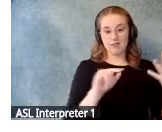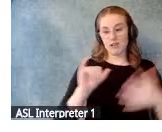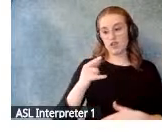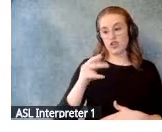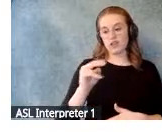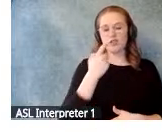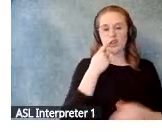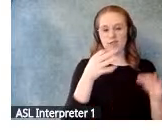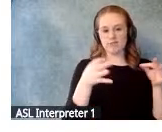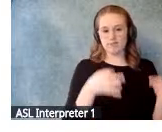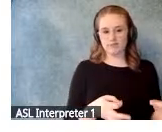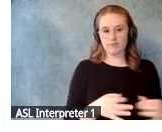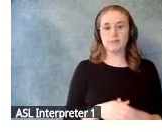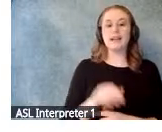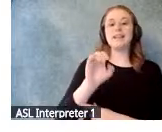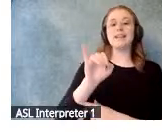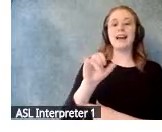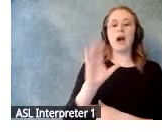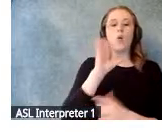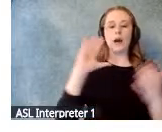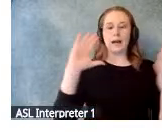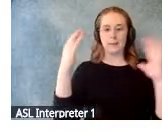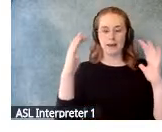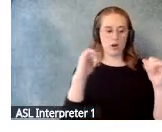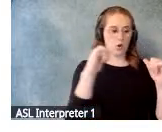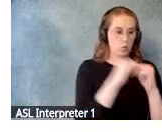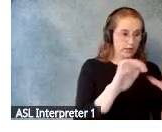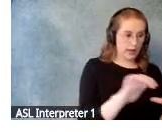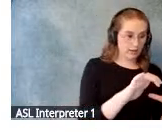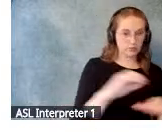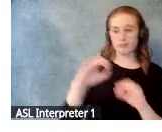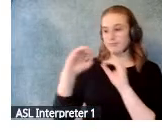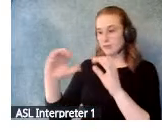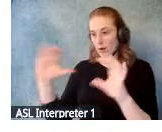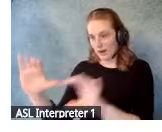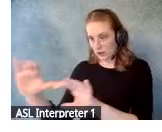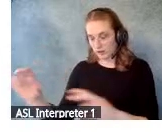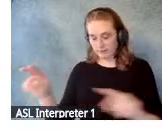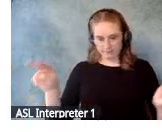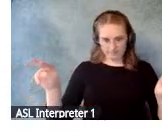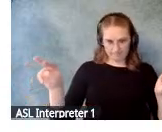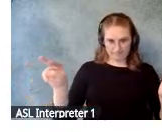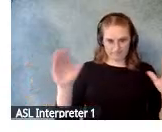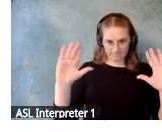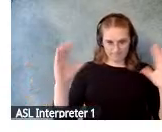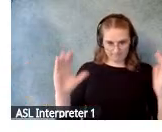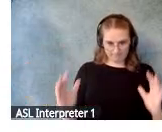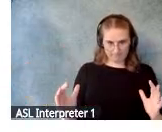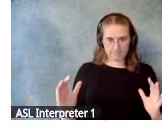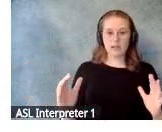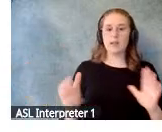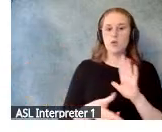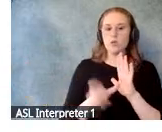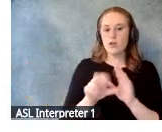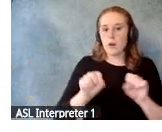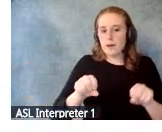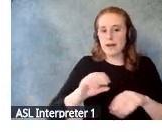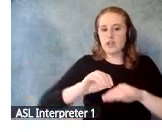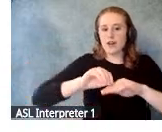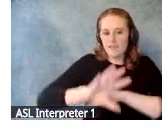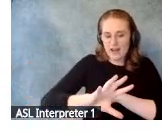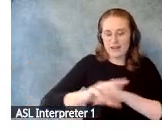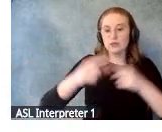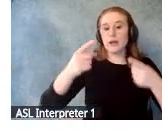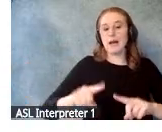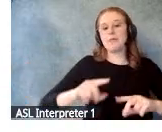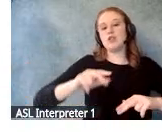out. The EIS will compare the with action to the no action and will also review potential effects during